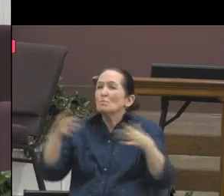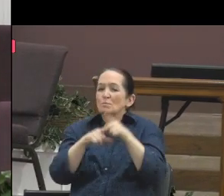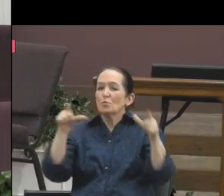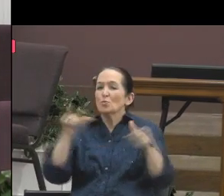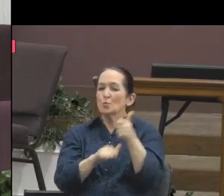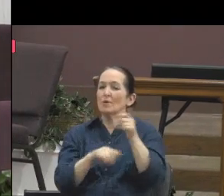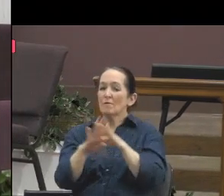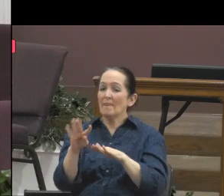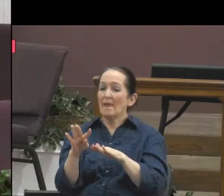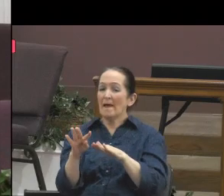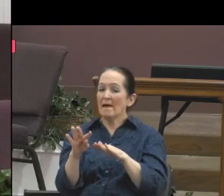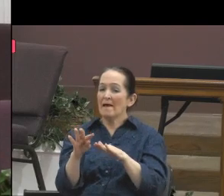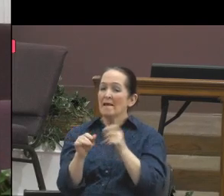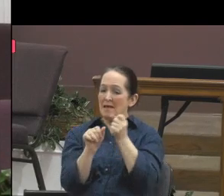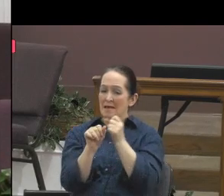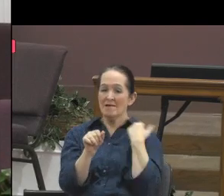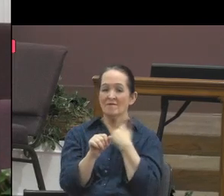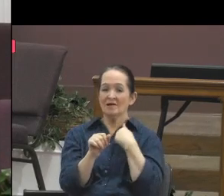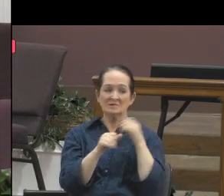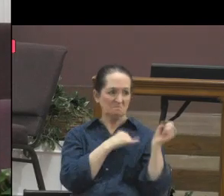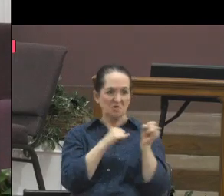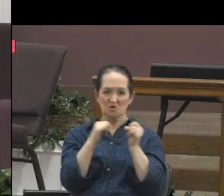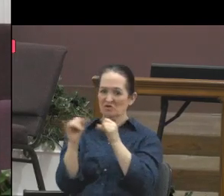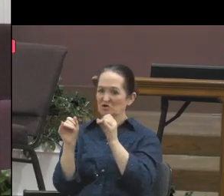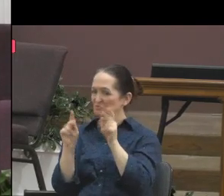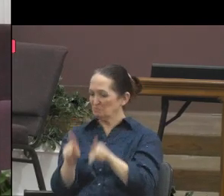of us individually can ever be.